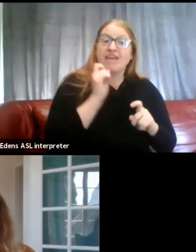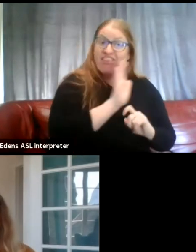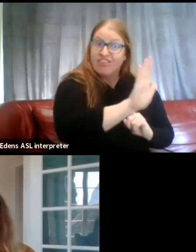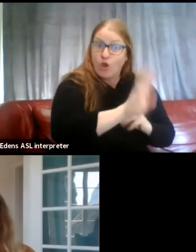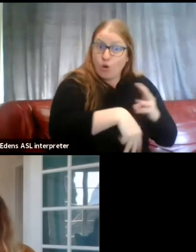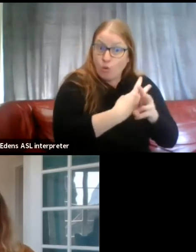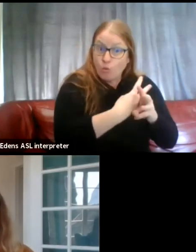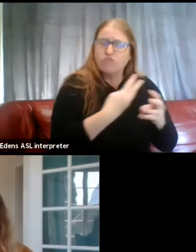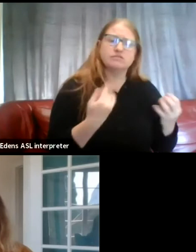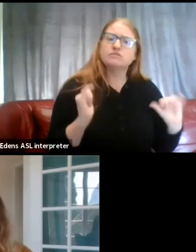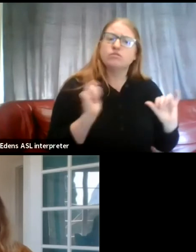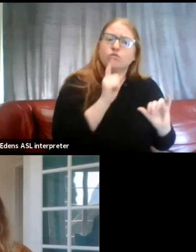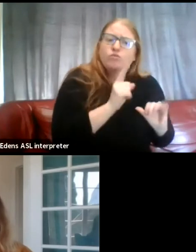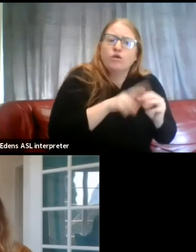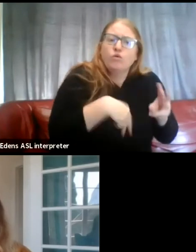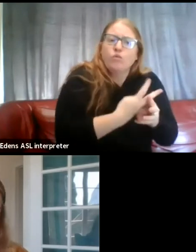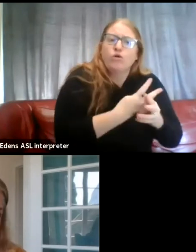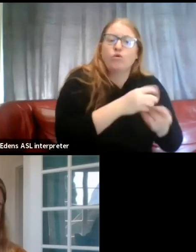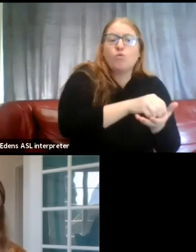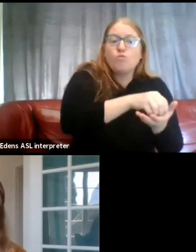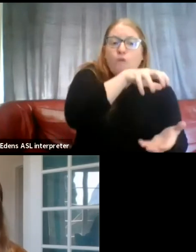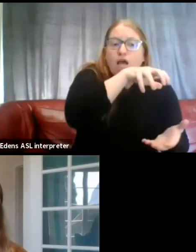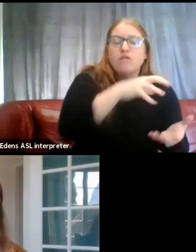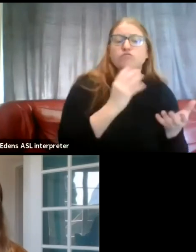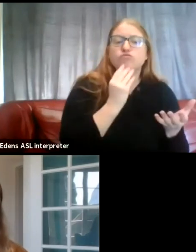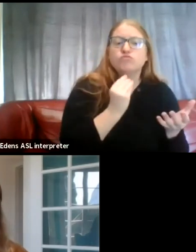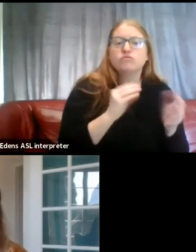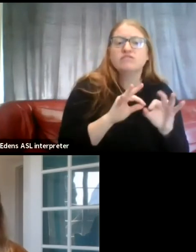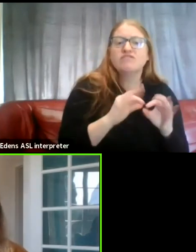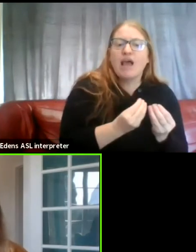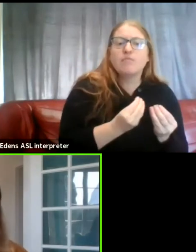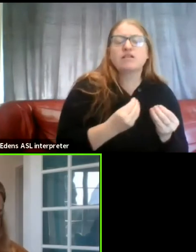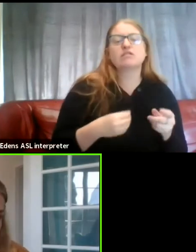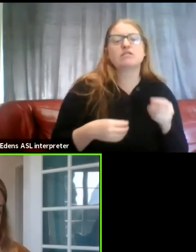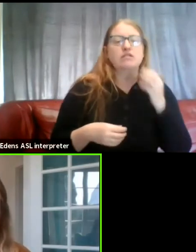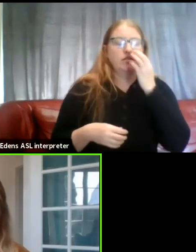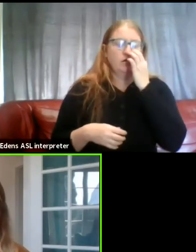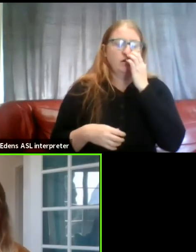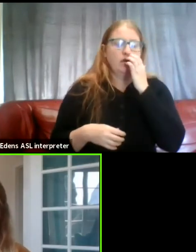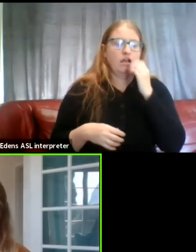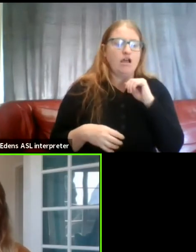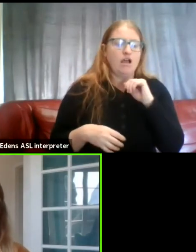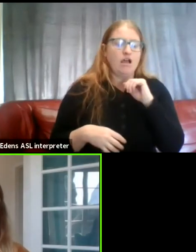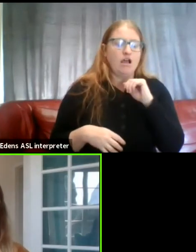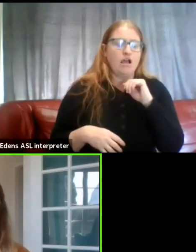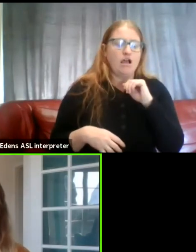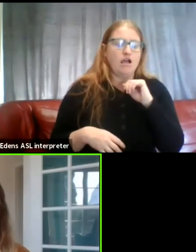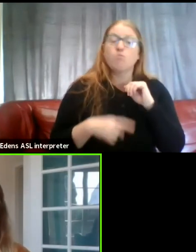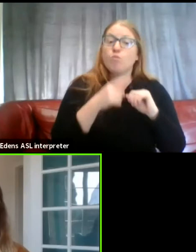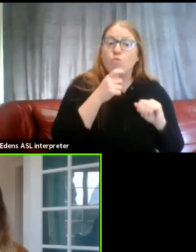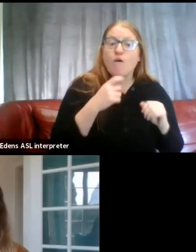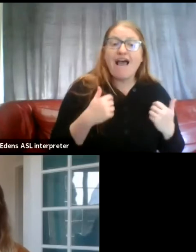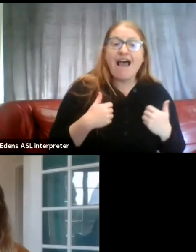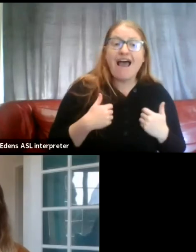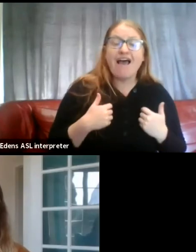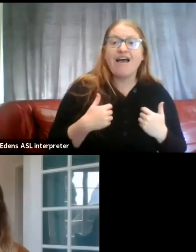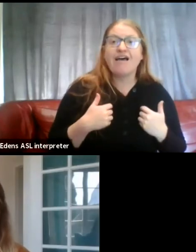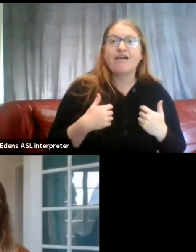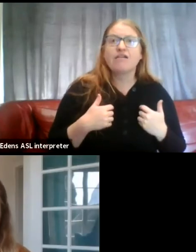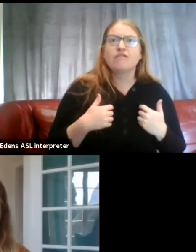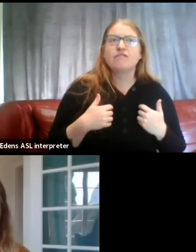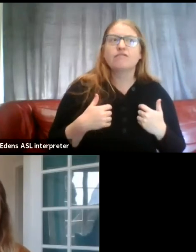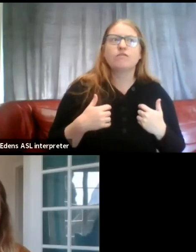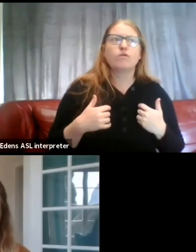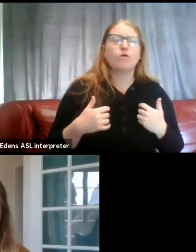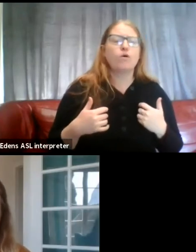real world. Like wealthy Jewish families on the Upper East Side, who had that like incredible concern